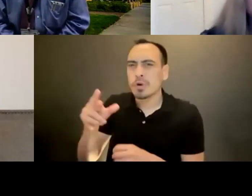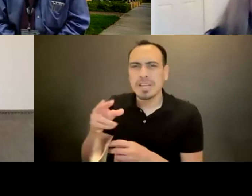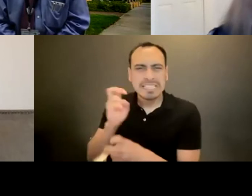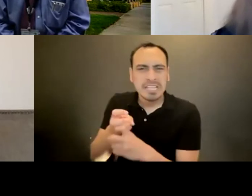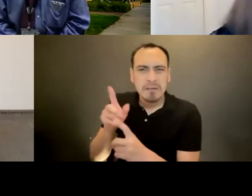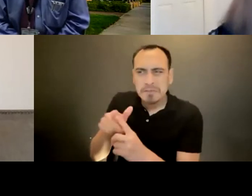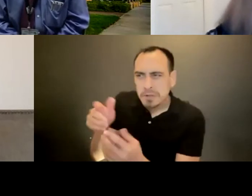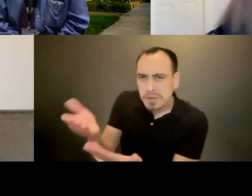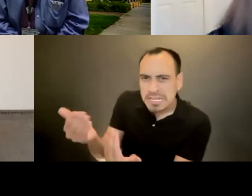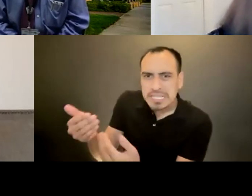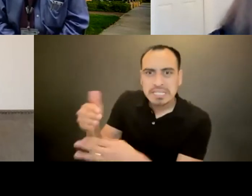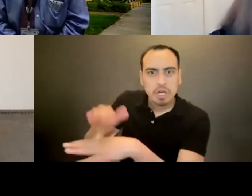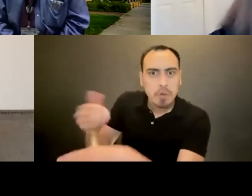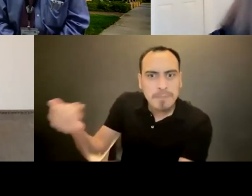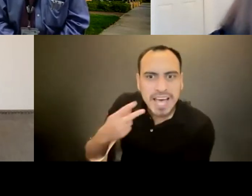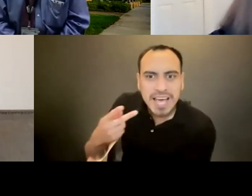vaccine.